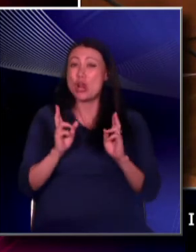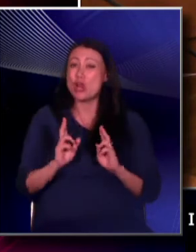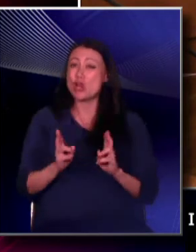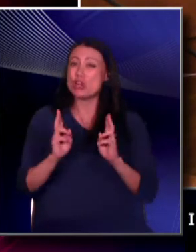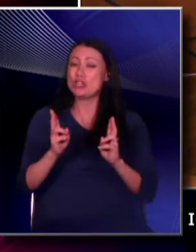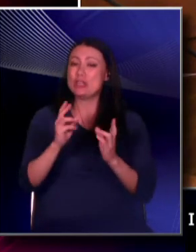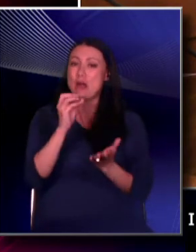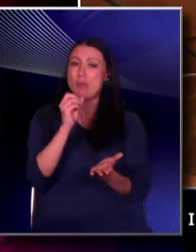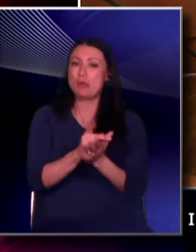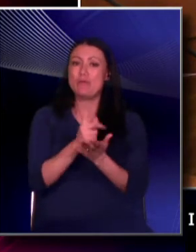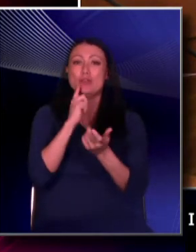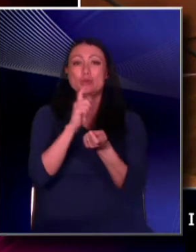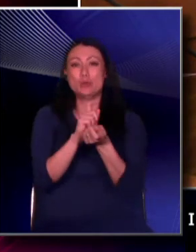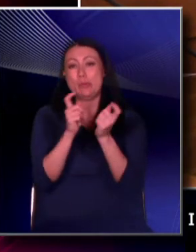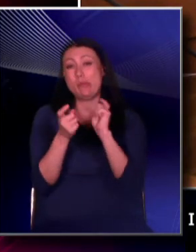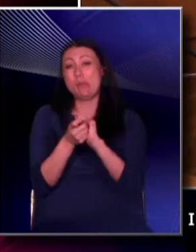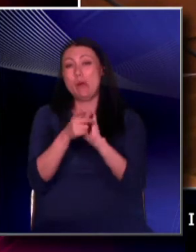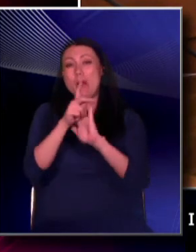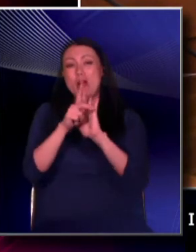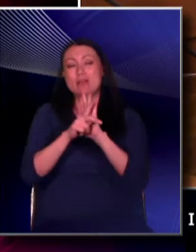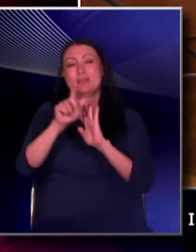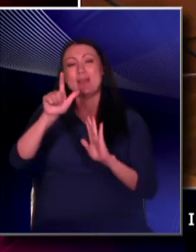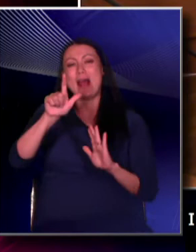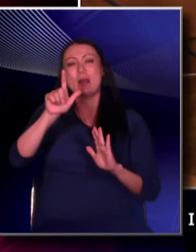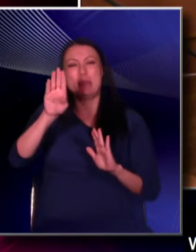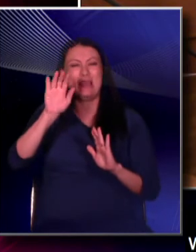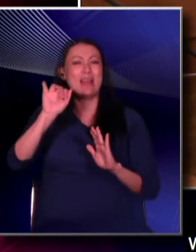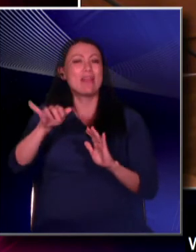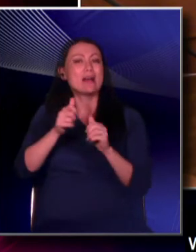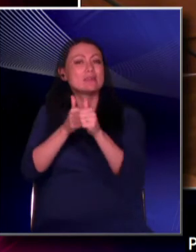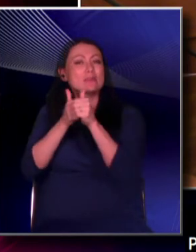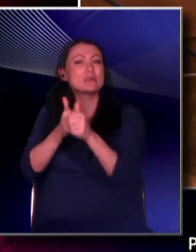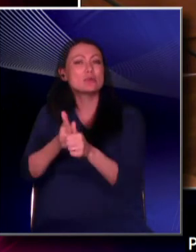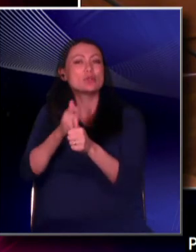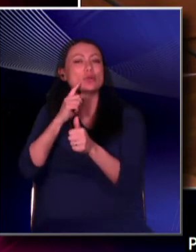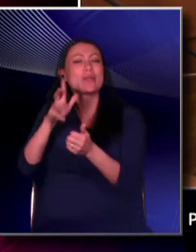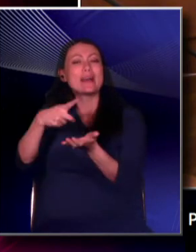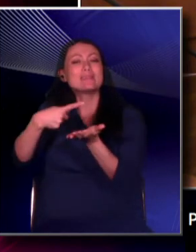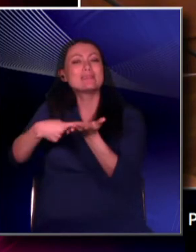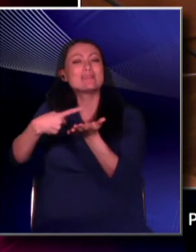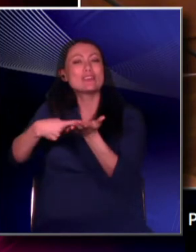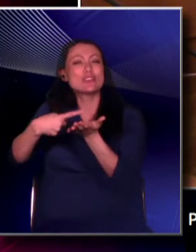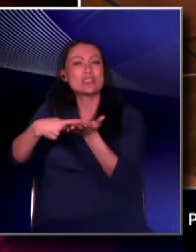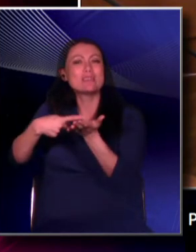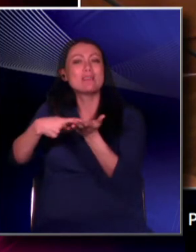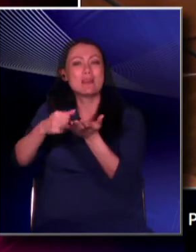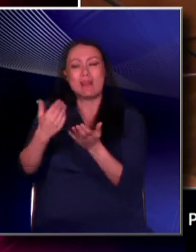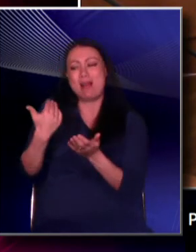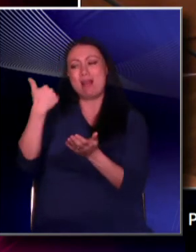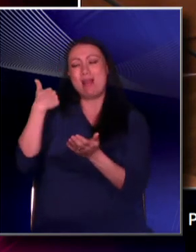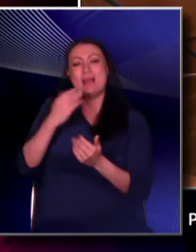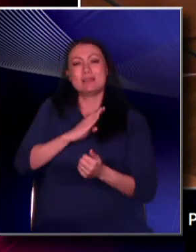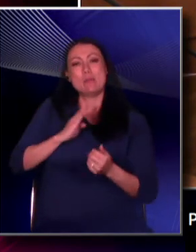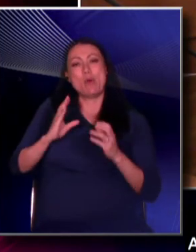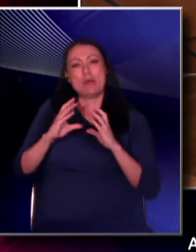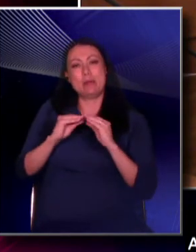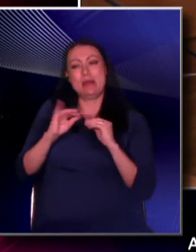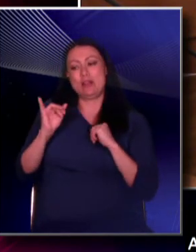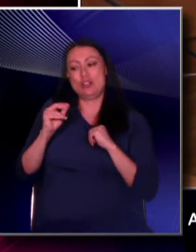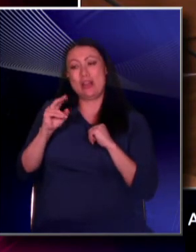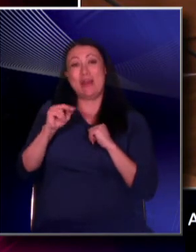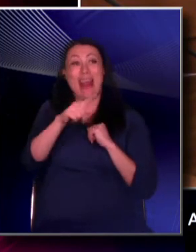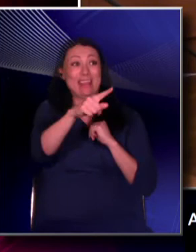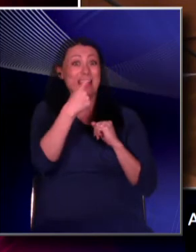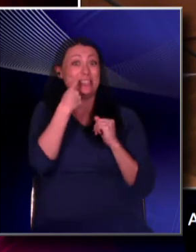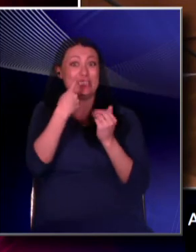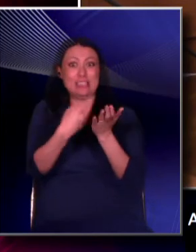revisions to policy LB, and this is pursuant to the discussion that was held at the last board meeting in January and the discussion that you were